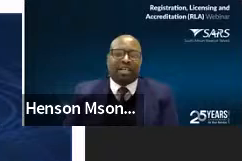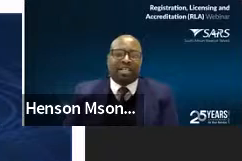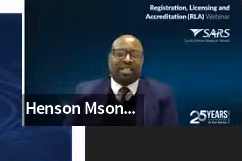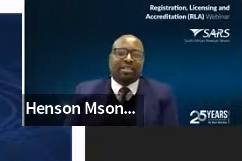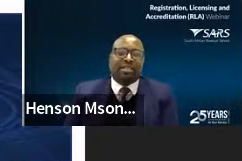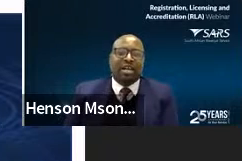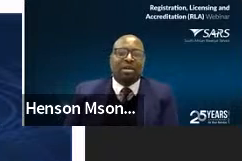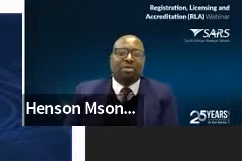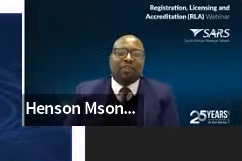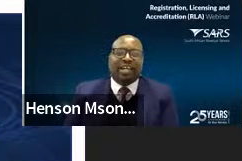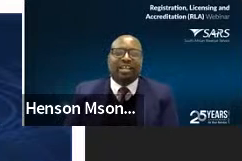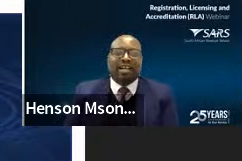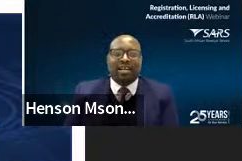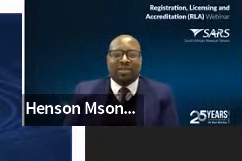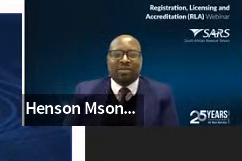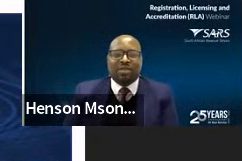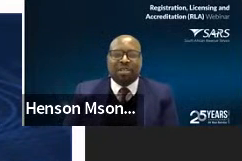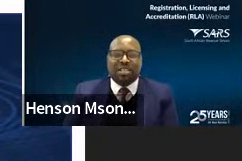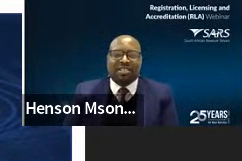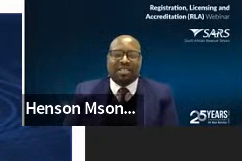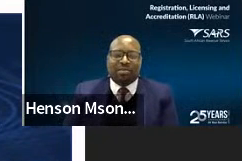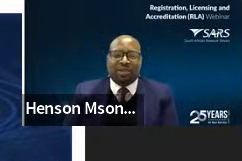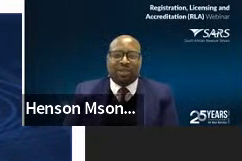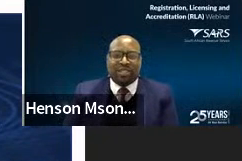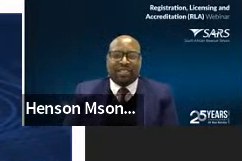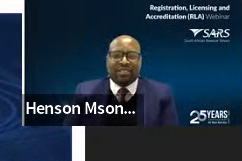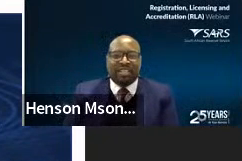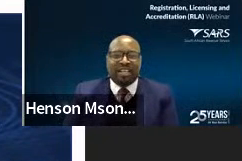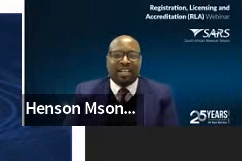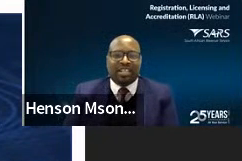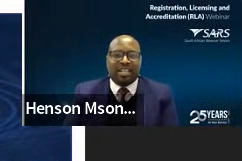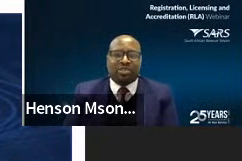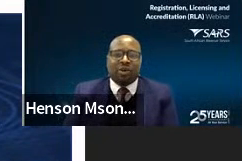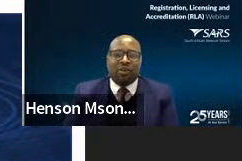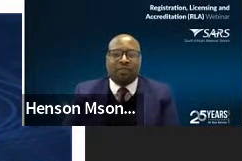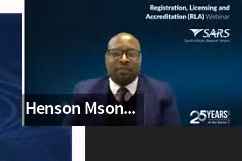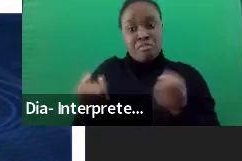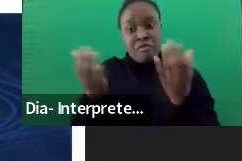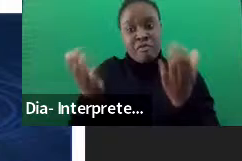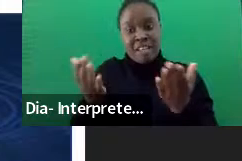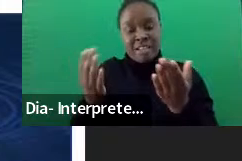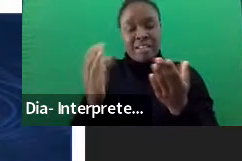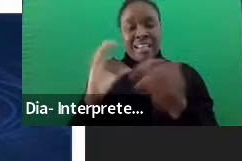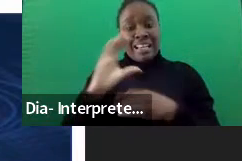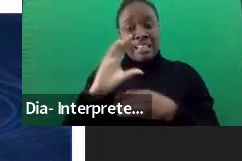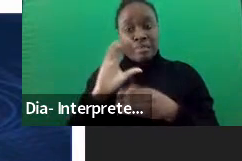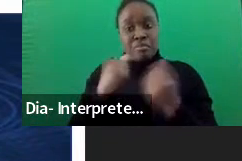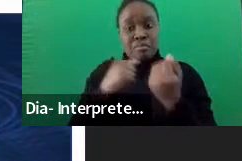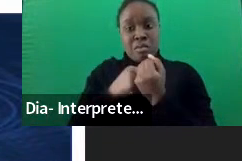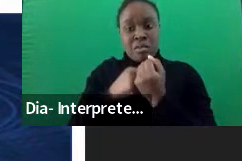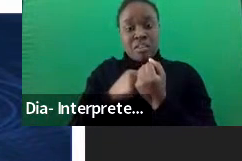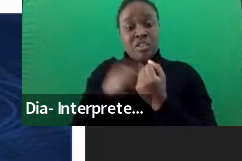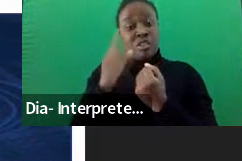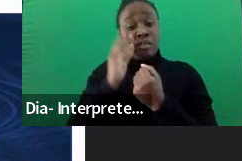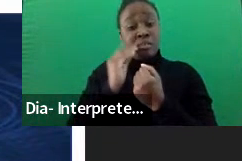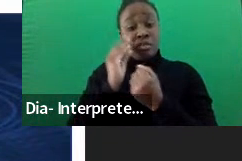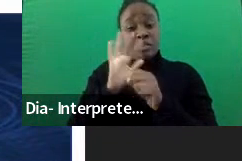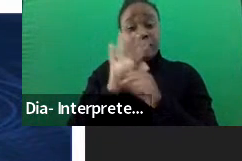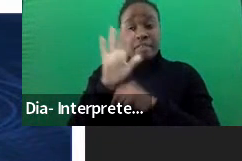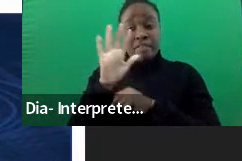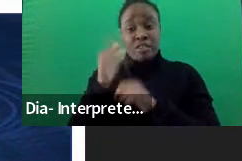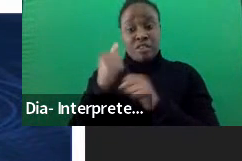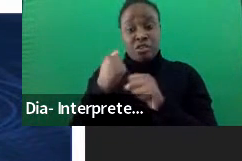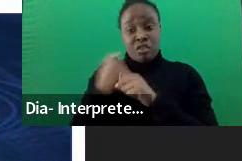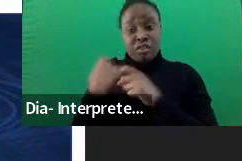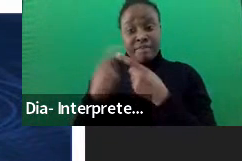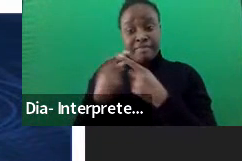Border Operation, providing customs special support. She has over 15 years of experience in SARS